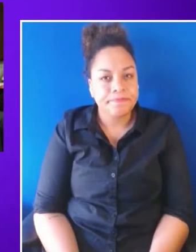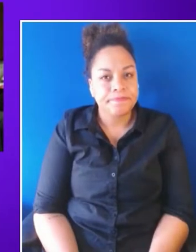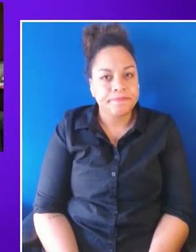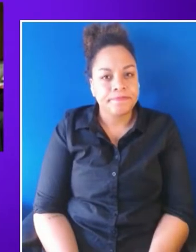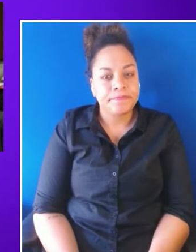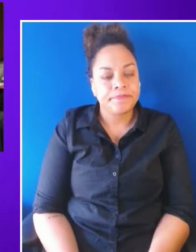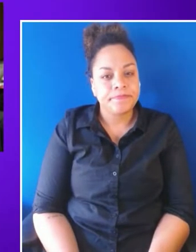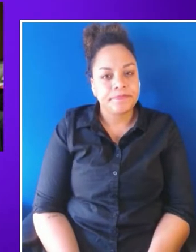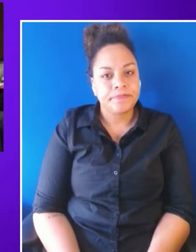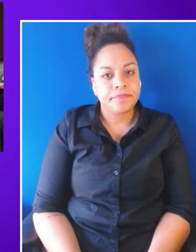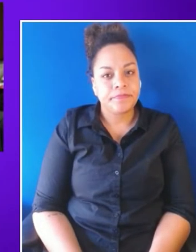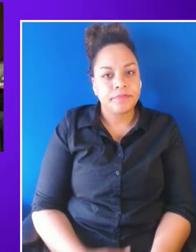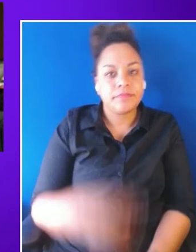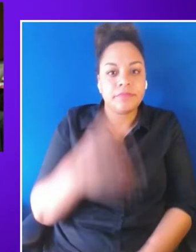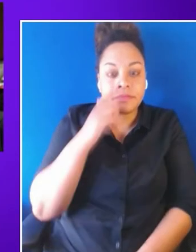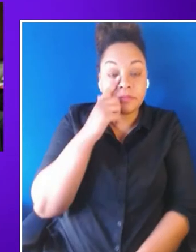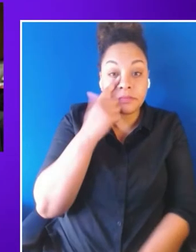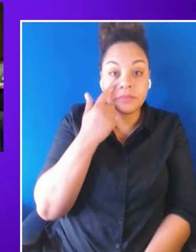That's great.